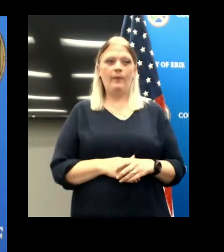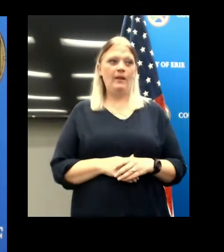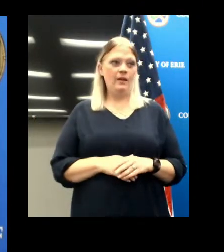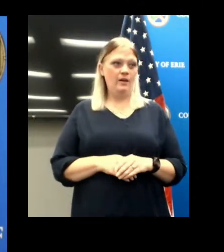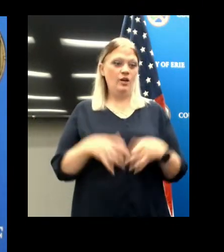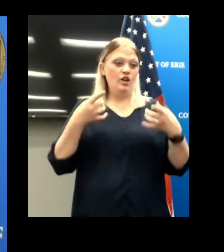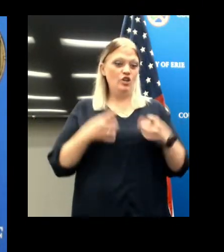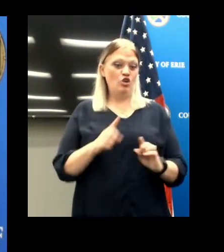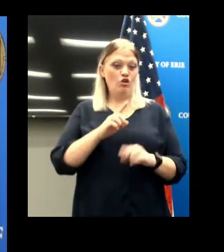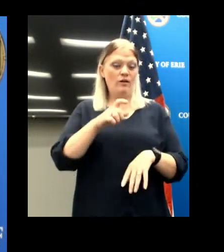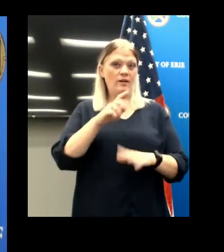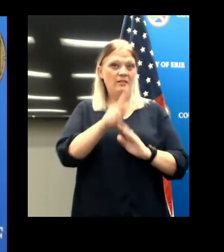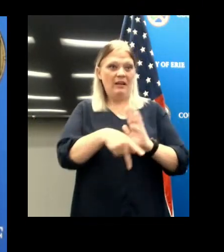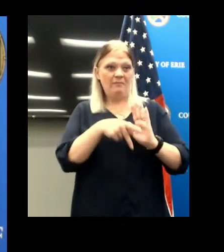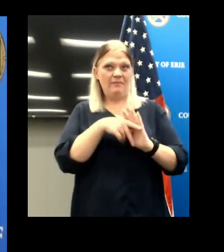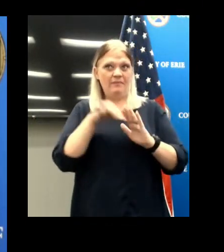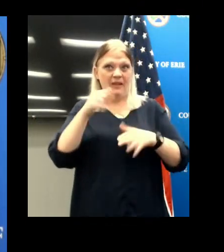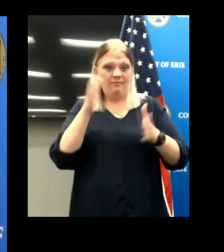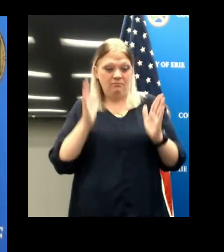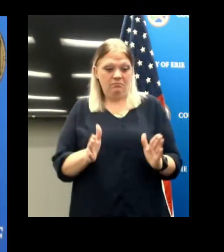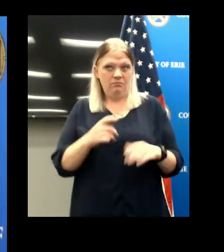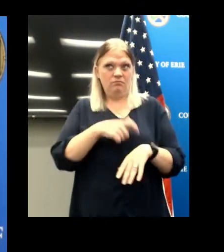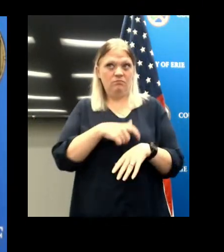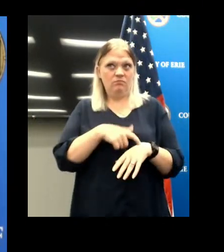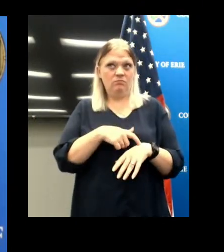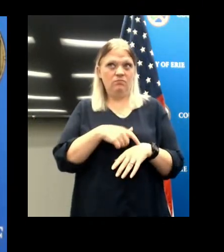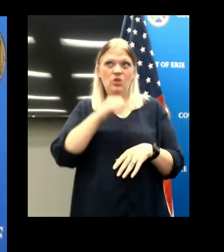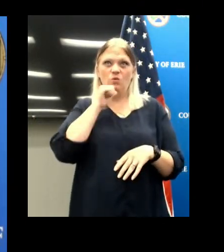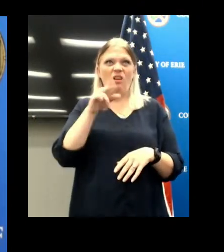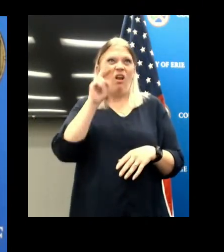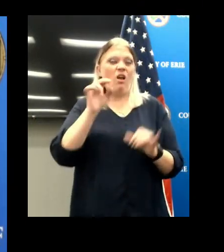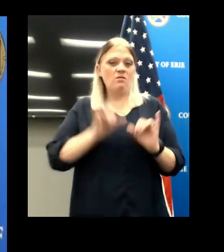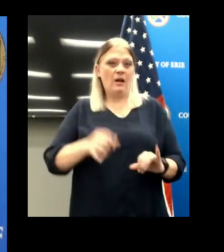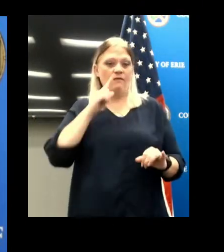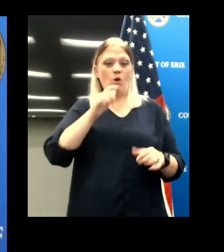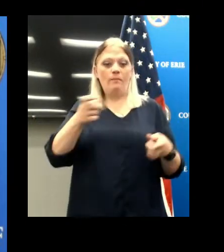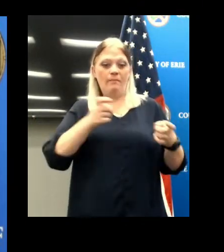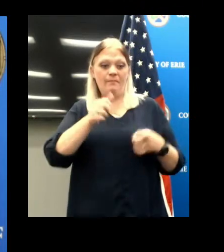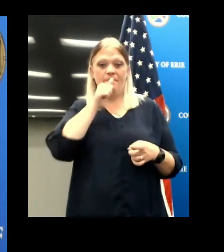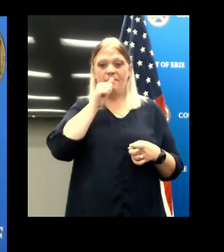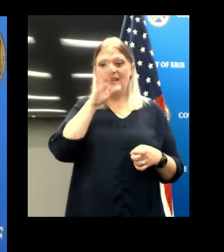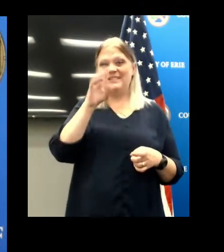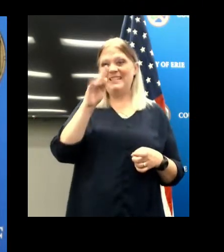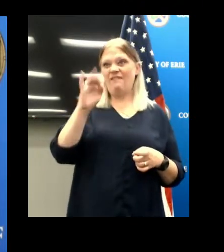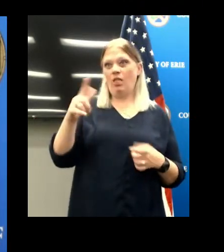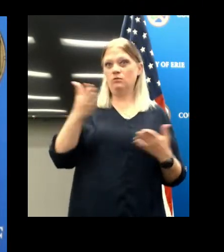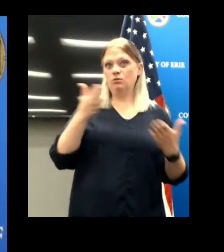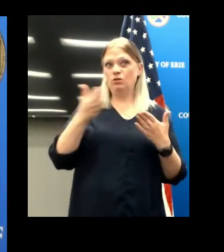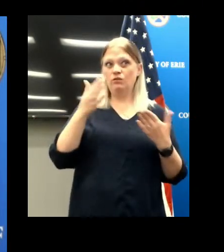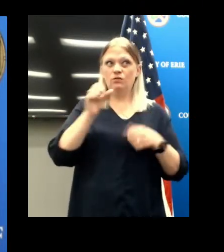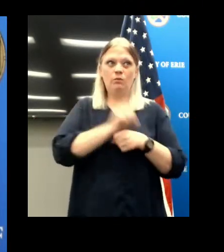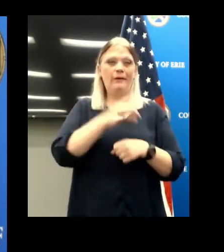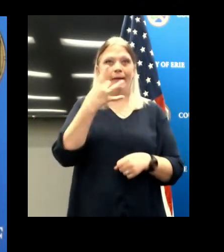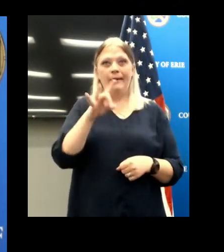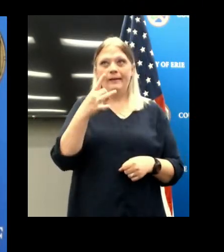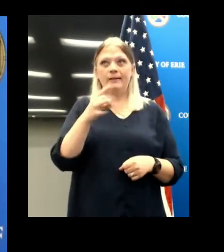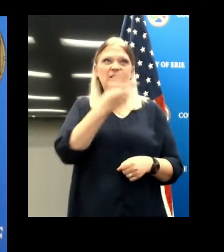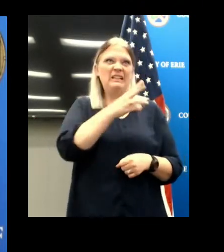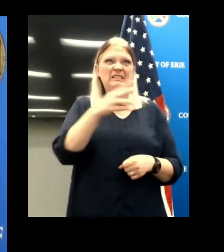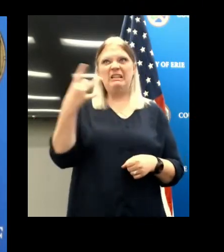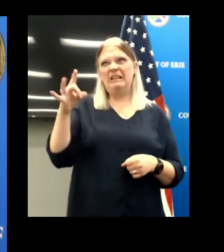During those periods, it was not uncommon for managerial, confidential, and civil servants to be working 18 hours, 16-hour